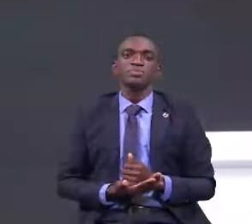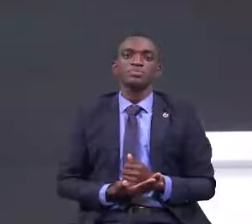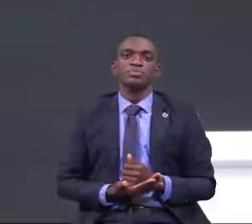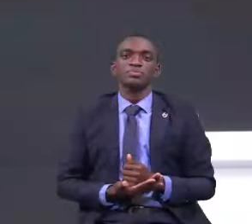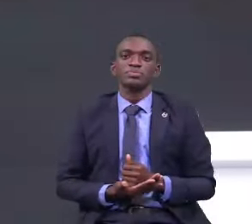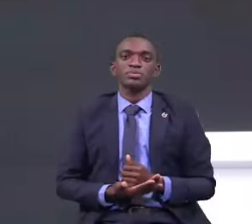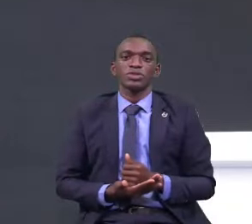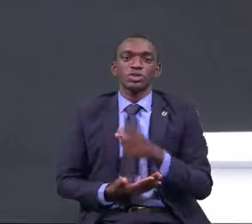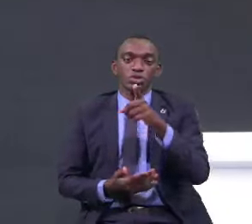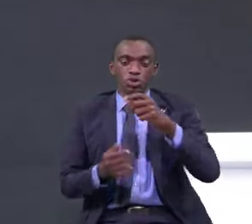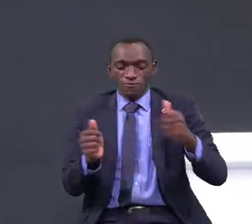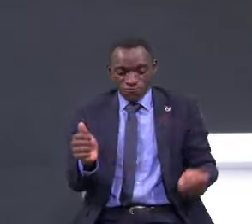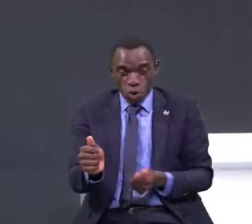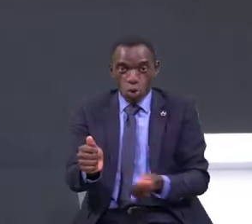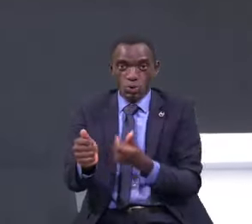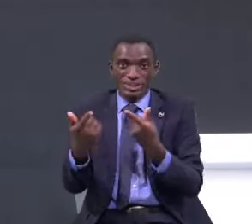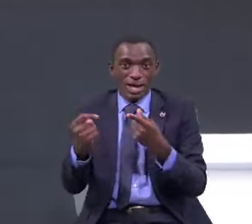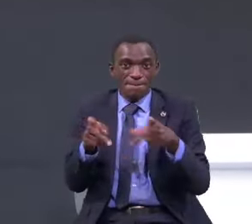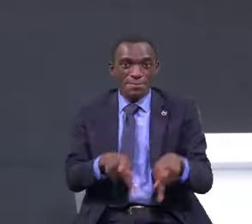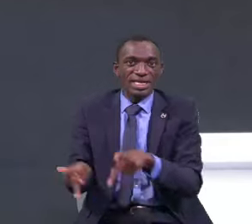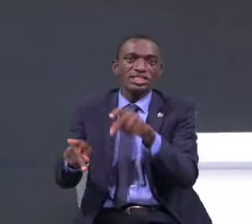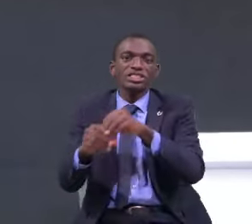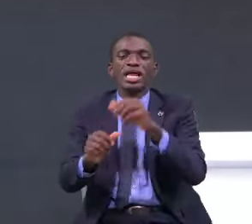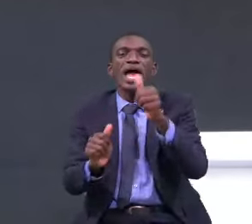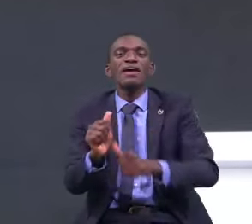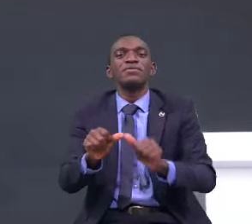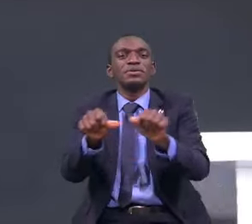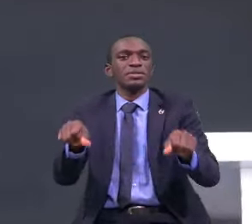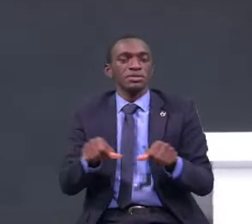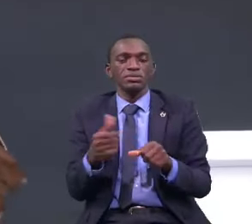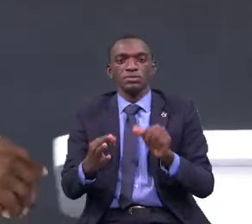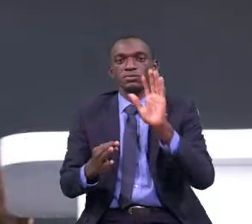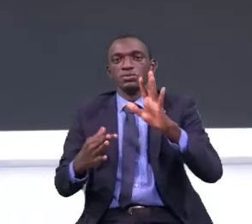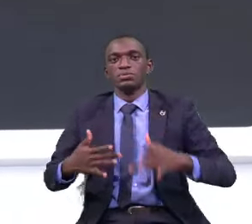You follow the path in every area of your life.